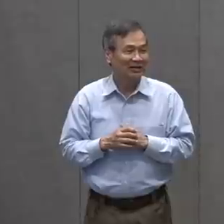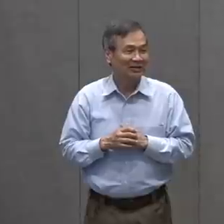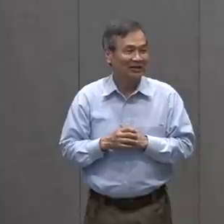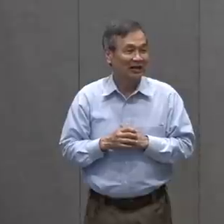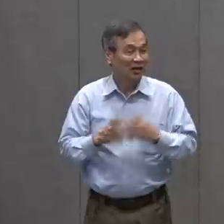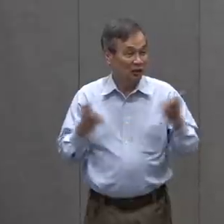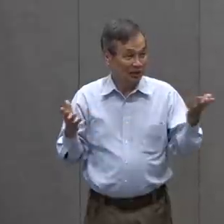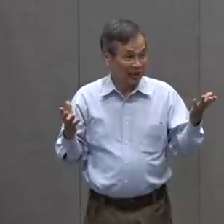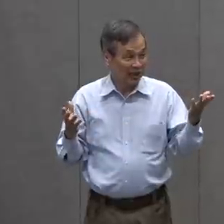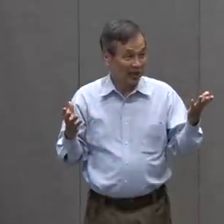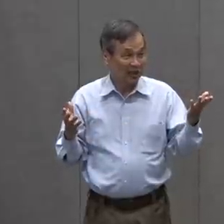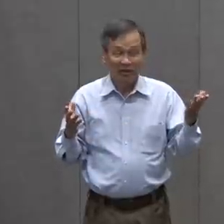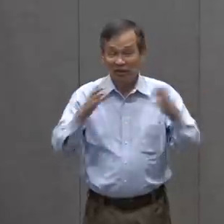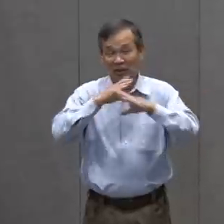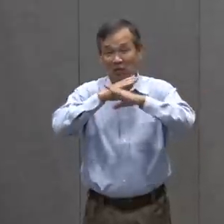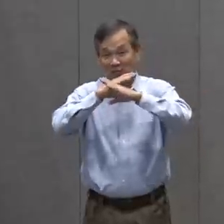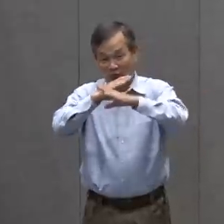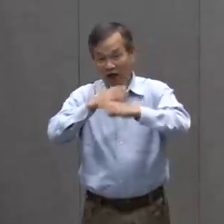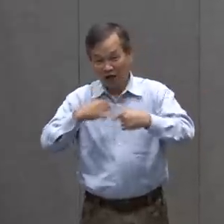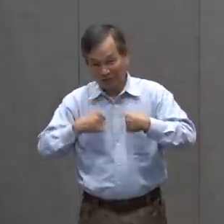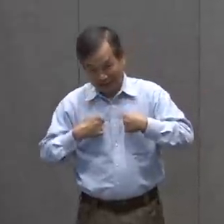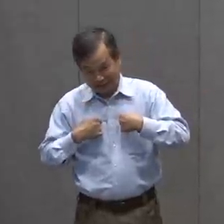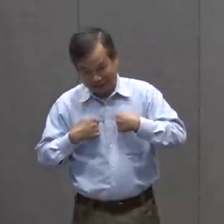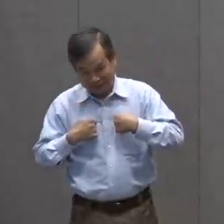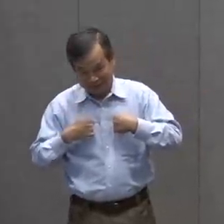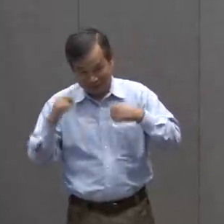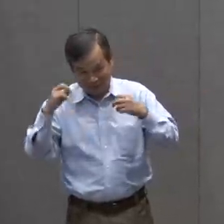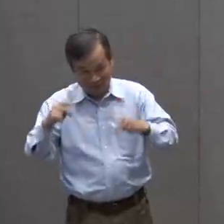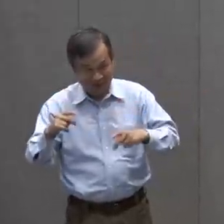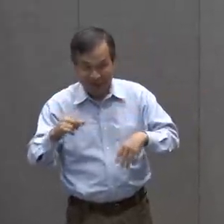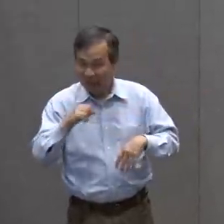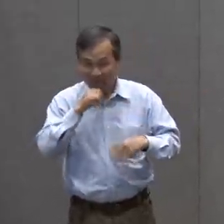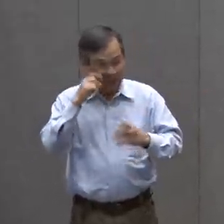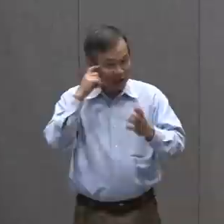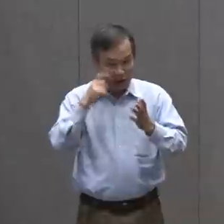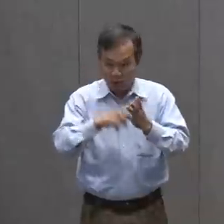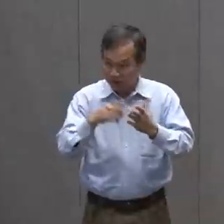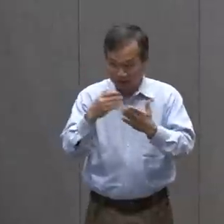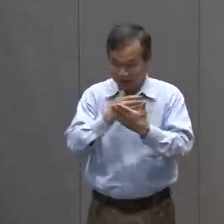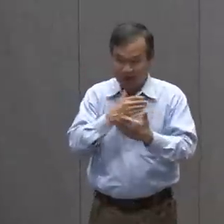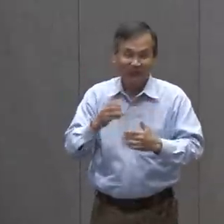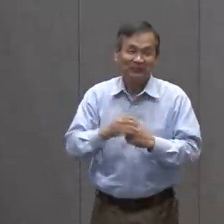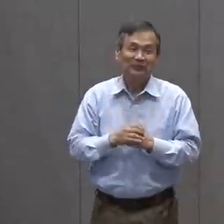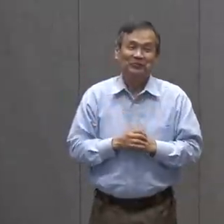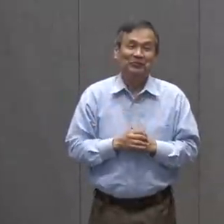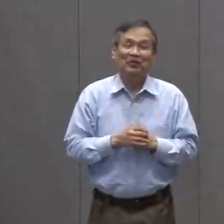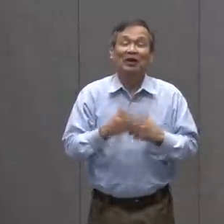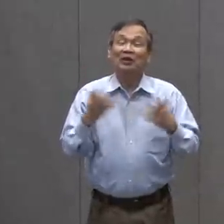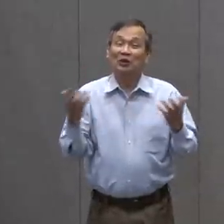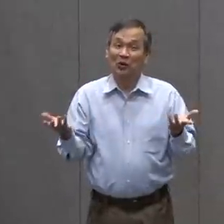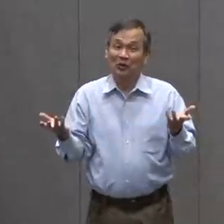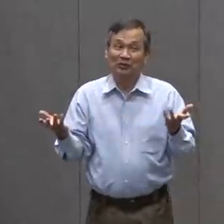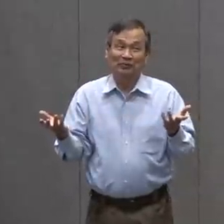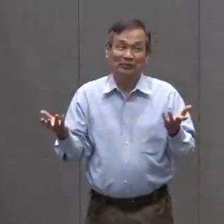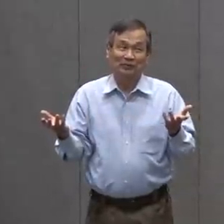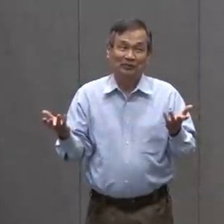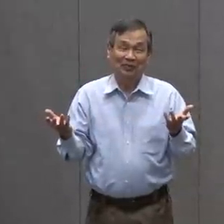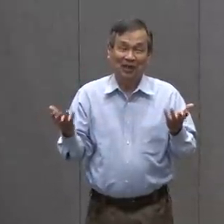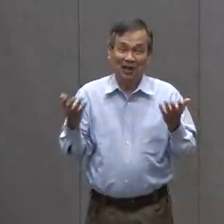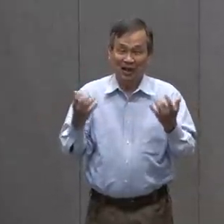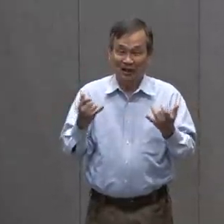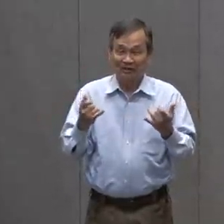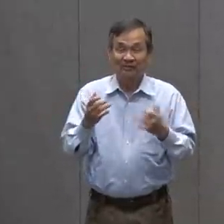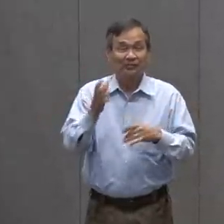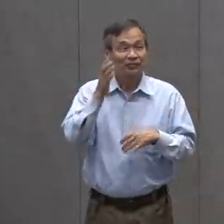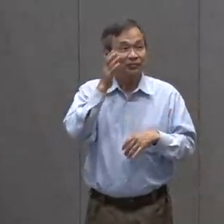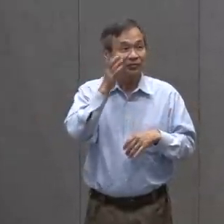All right. So she did block my tic-tac-toe that I did not notice. Whoops. Oh, well. So now I would go